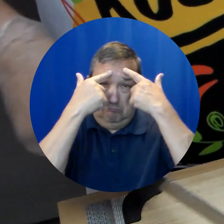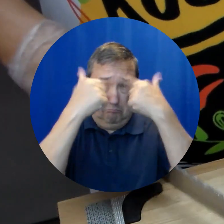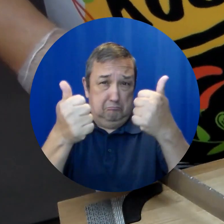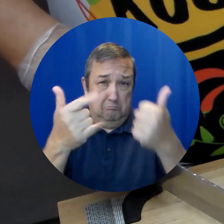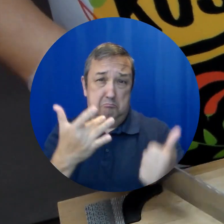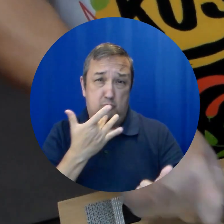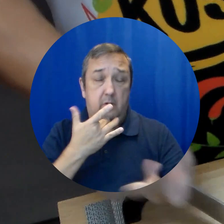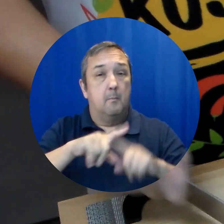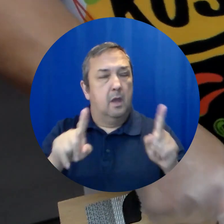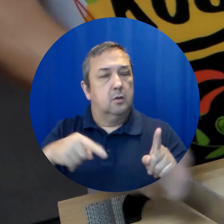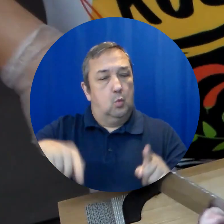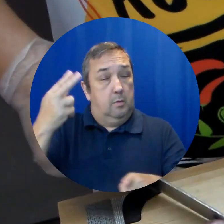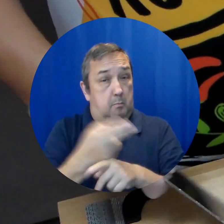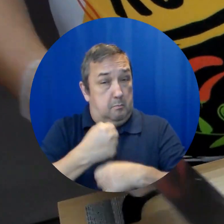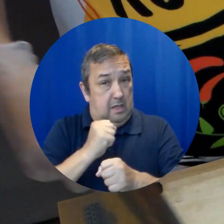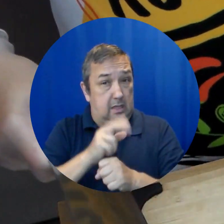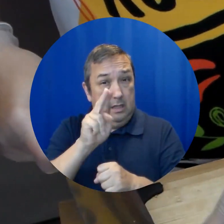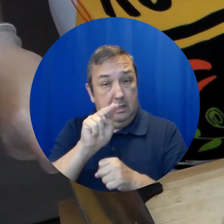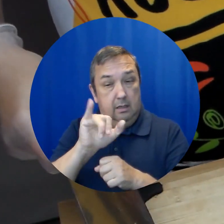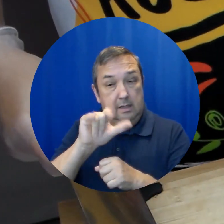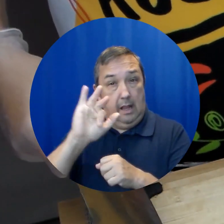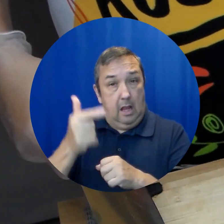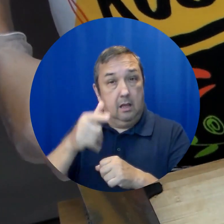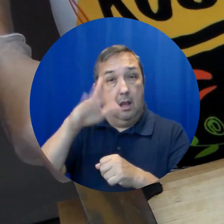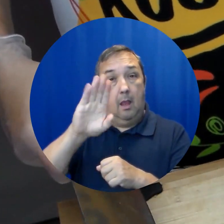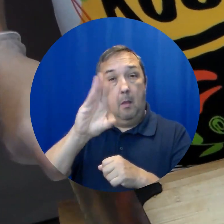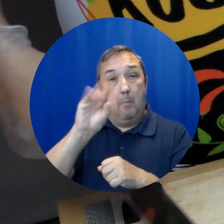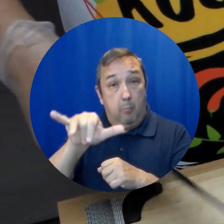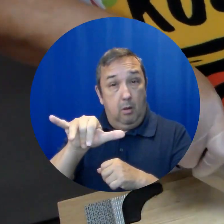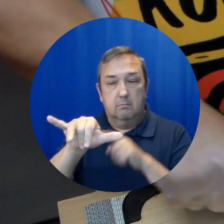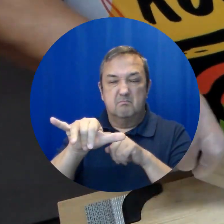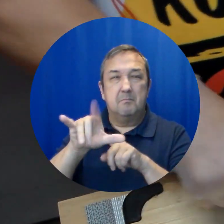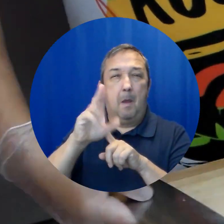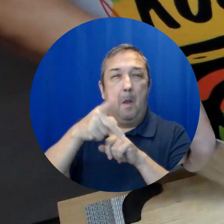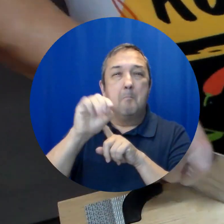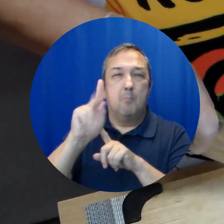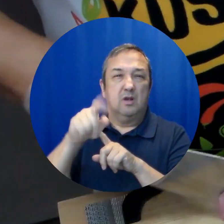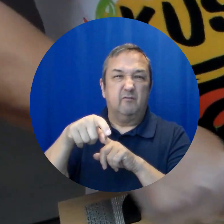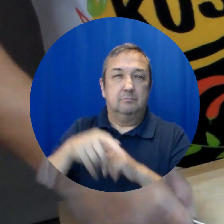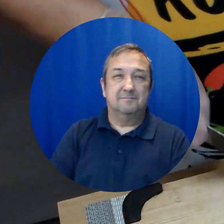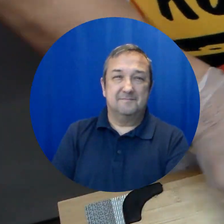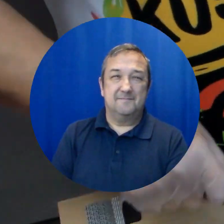your fancy. But because we're making Nilagang Baboy, it has to be pork.